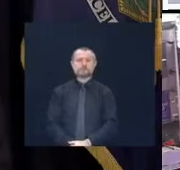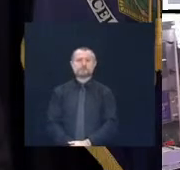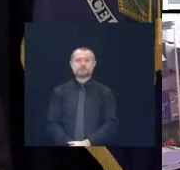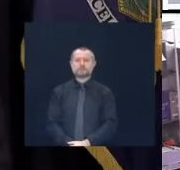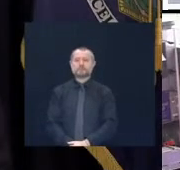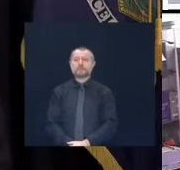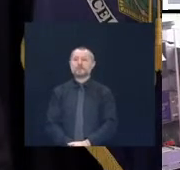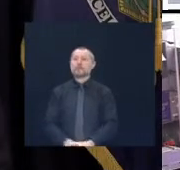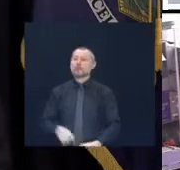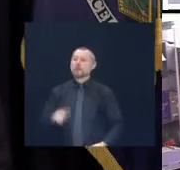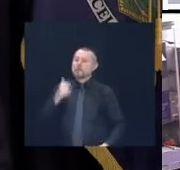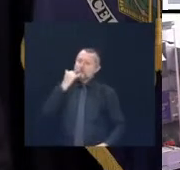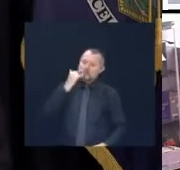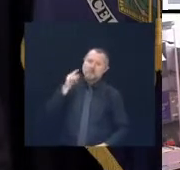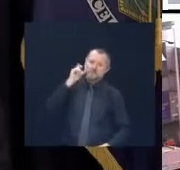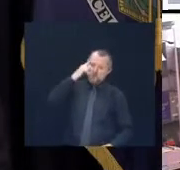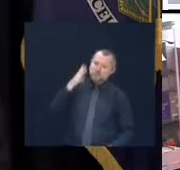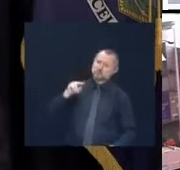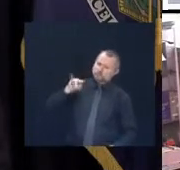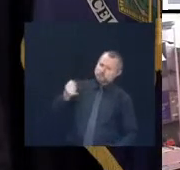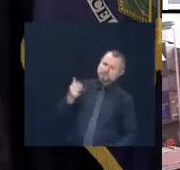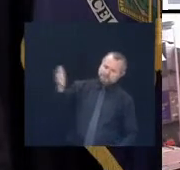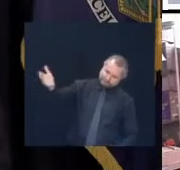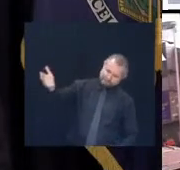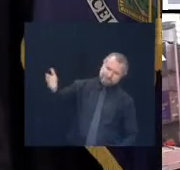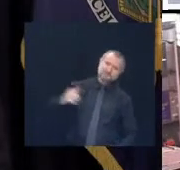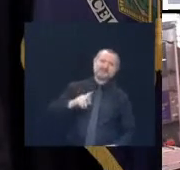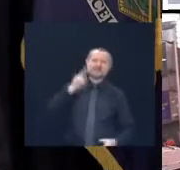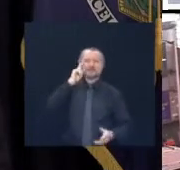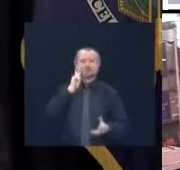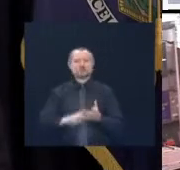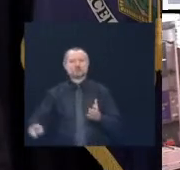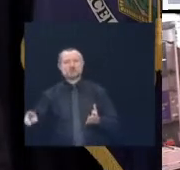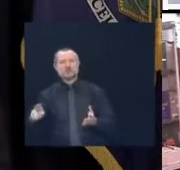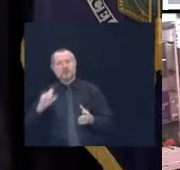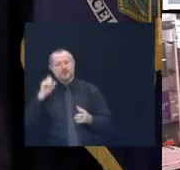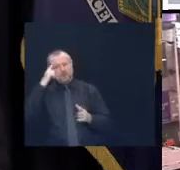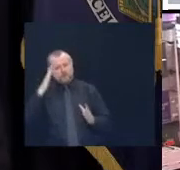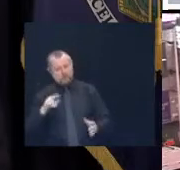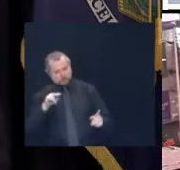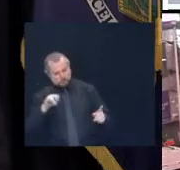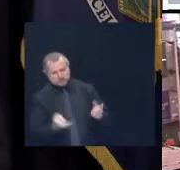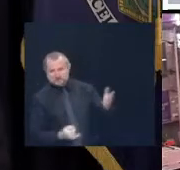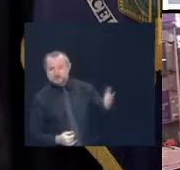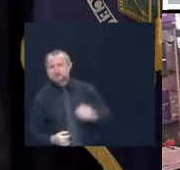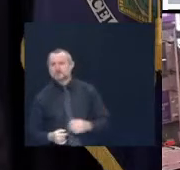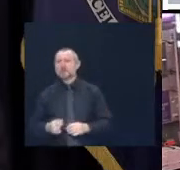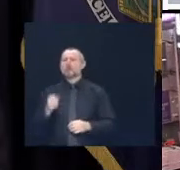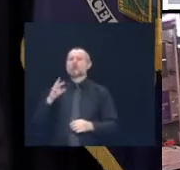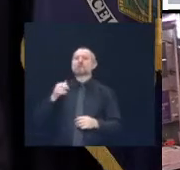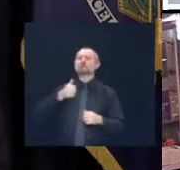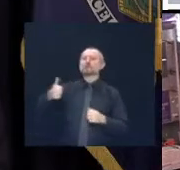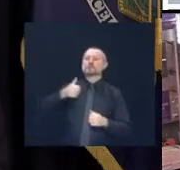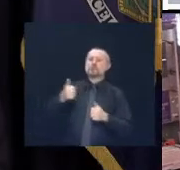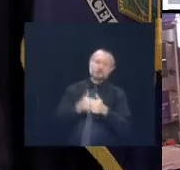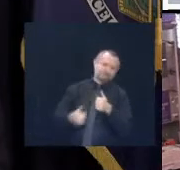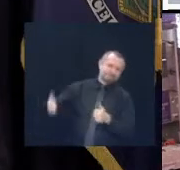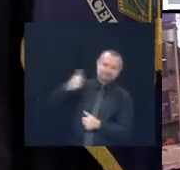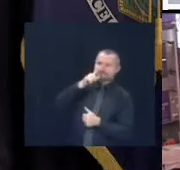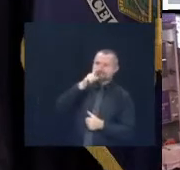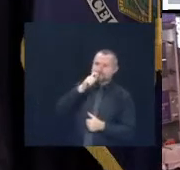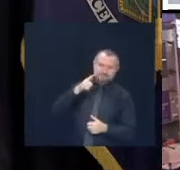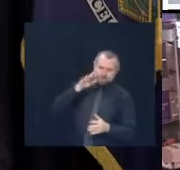you call up the governor of New Jersey or the secretary of the to the governor of New Jersey or the transportation person and you say to New